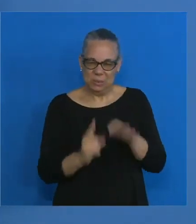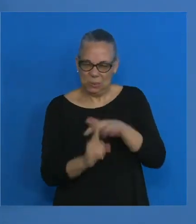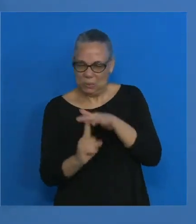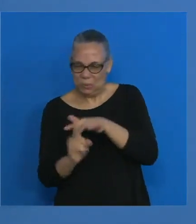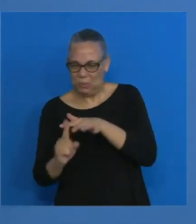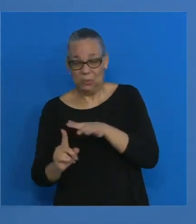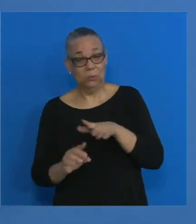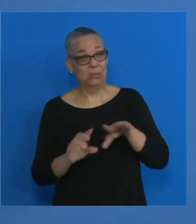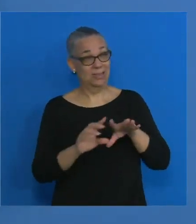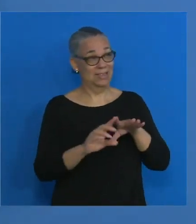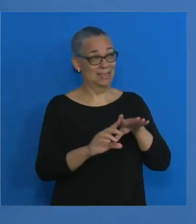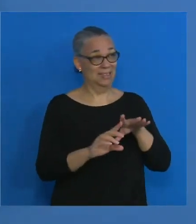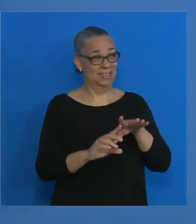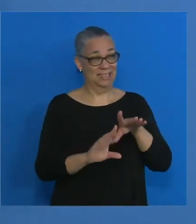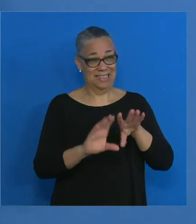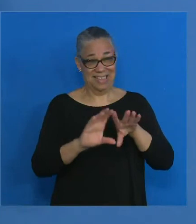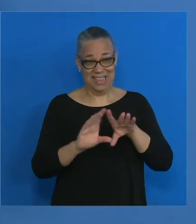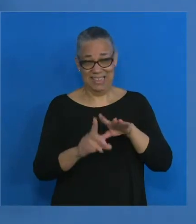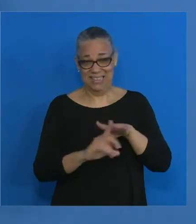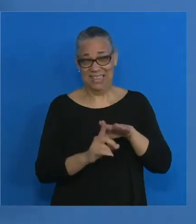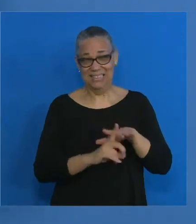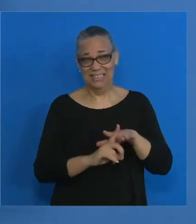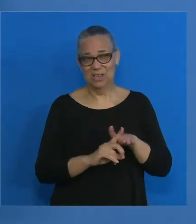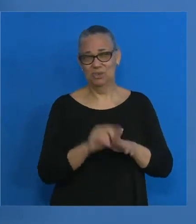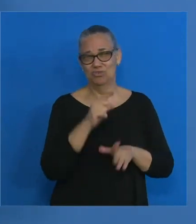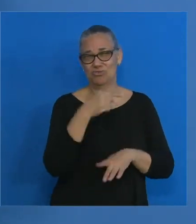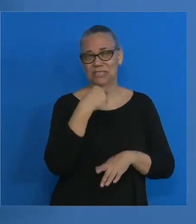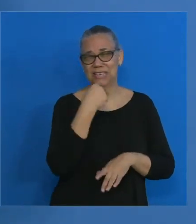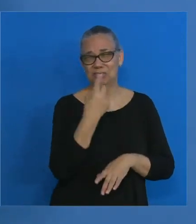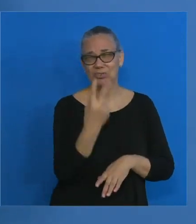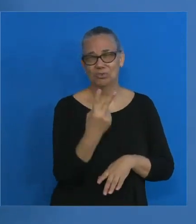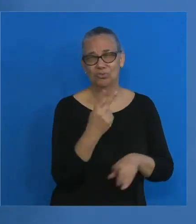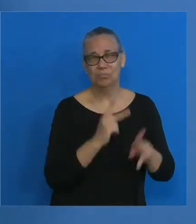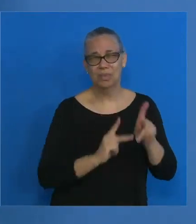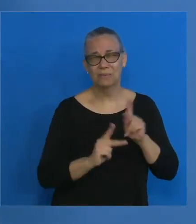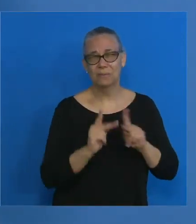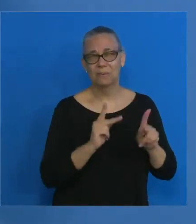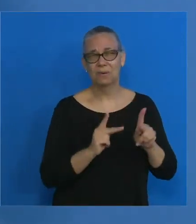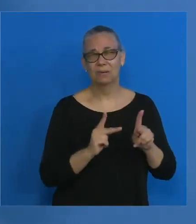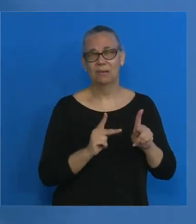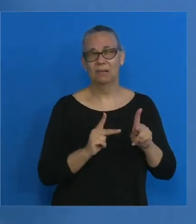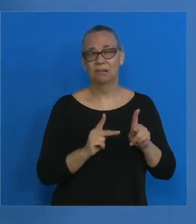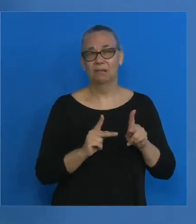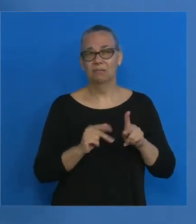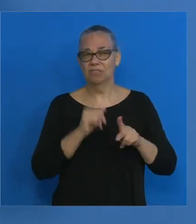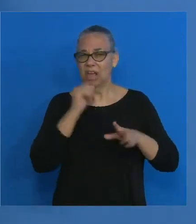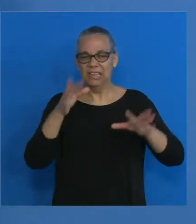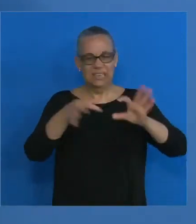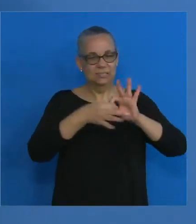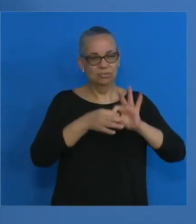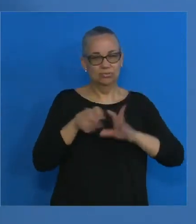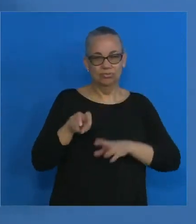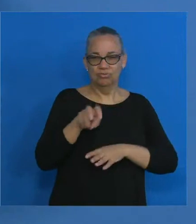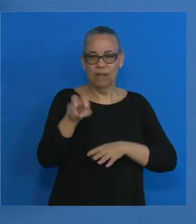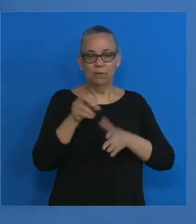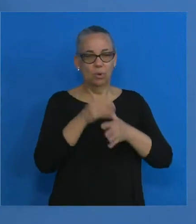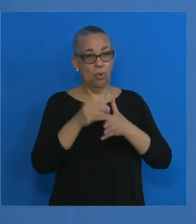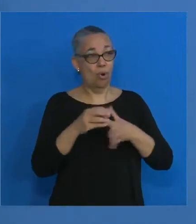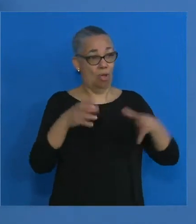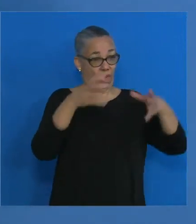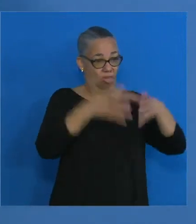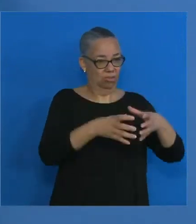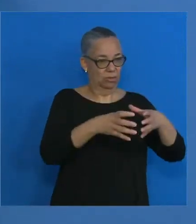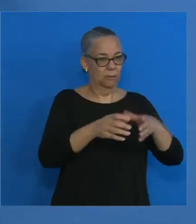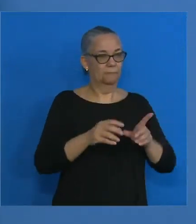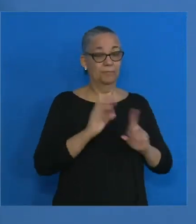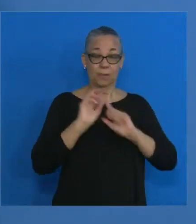Okay. And I think you said 2 persons. Not linked to travel or clusters. They're under investigation. Okay. So